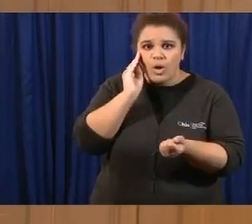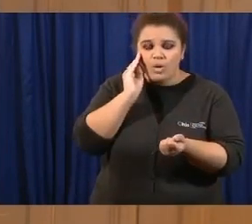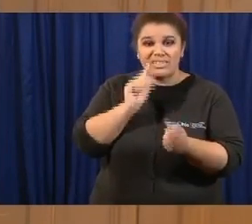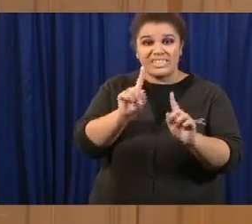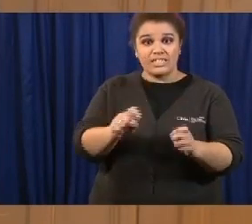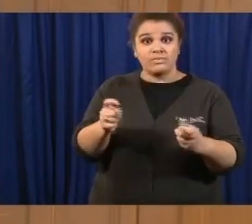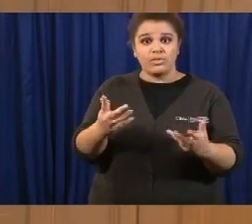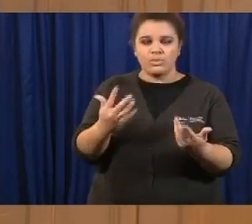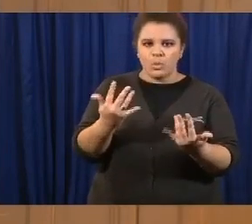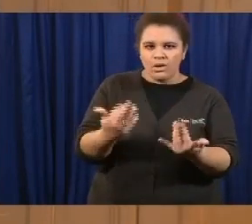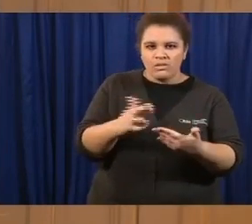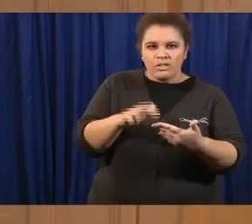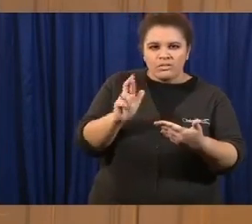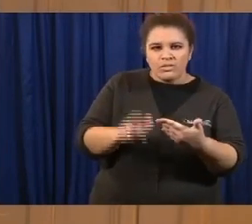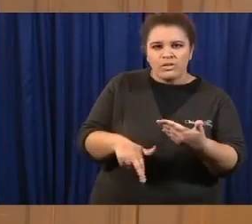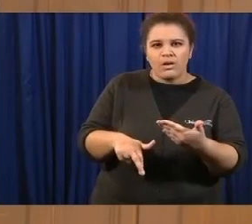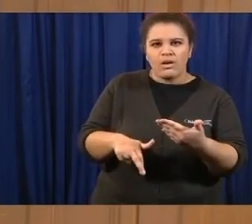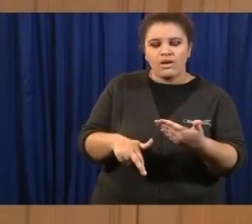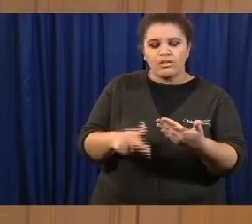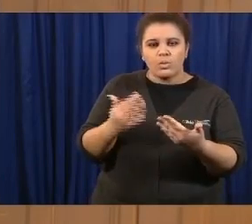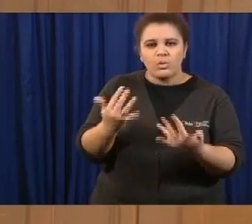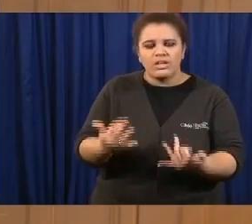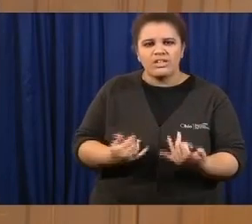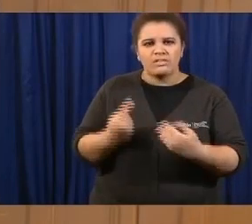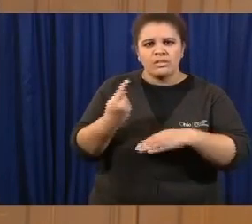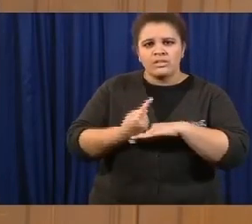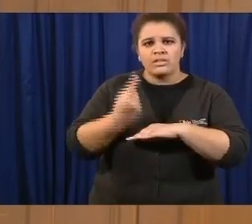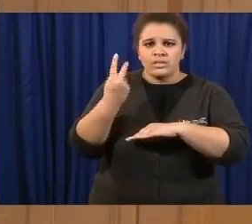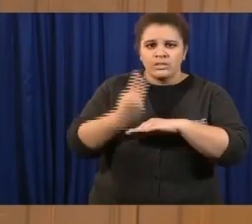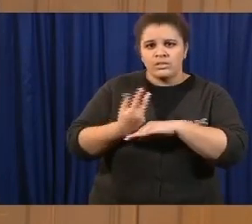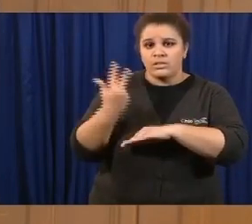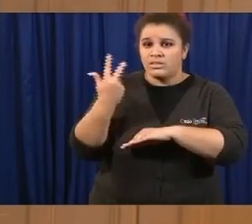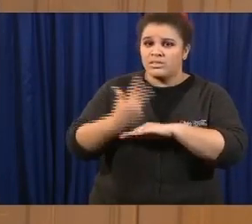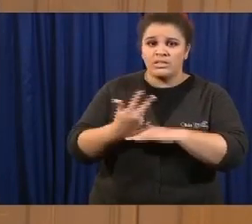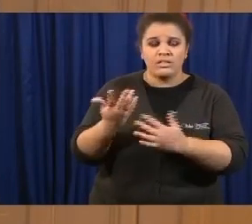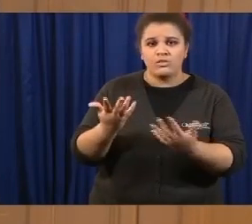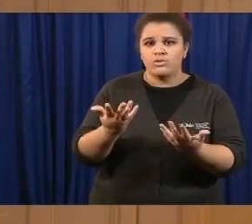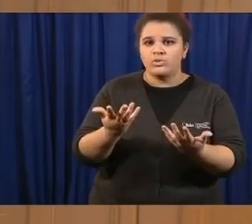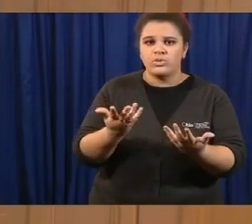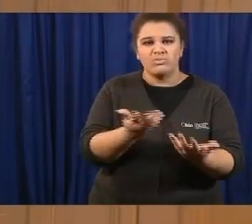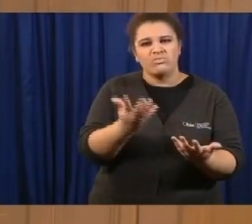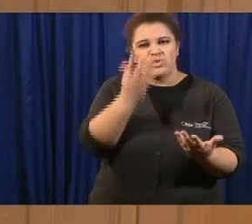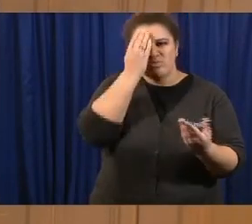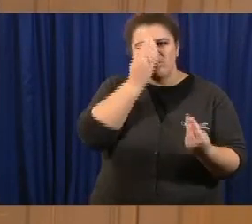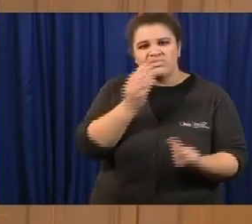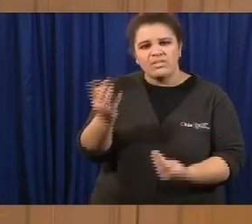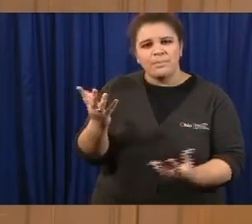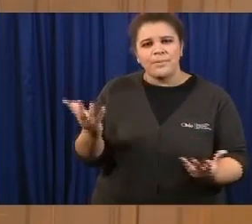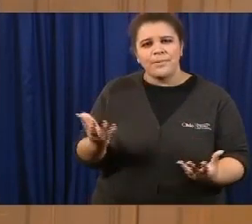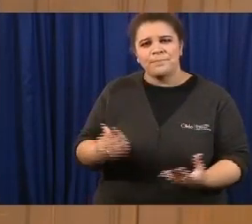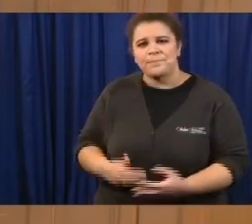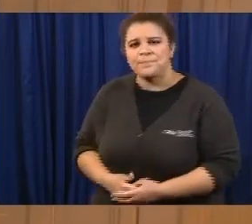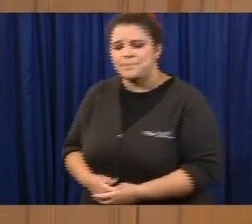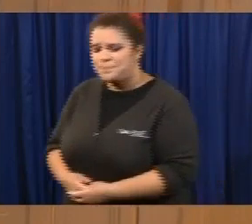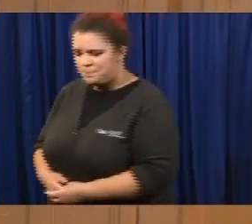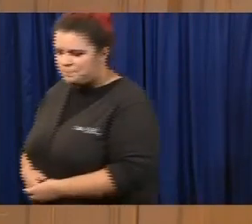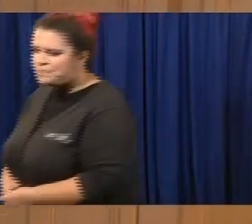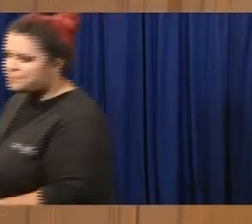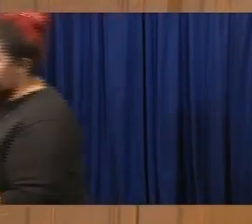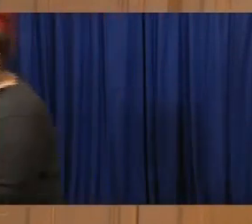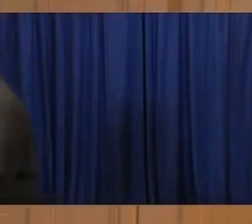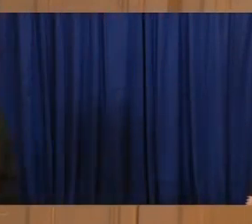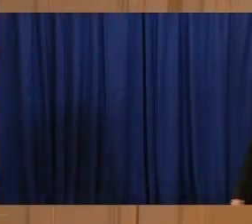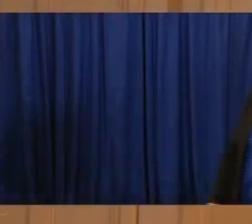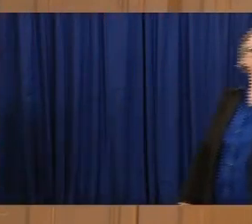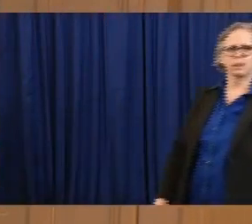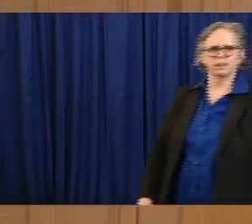Well, you know, the governor's taken pretty aggressive action to get the word out that there is better testing available if they